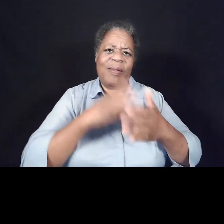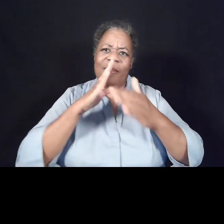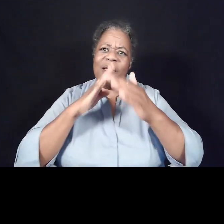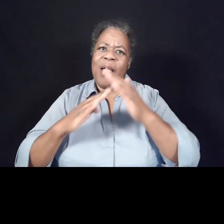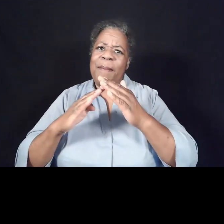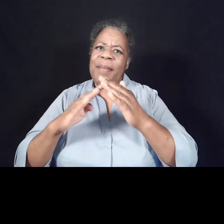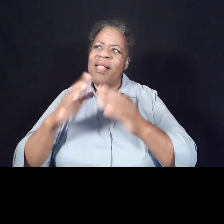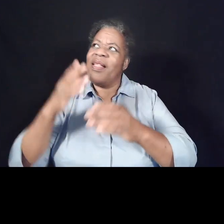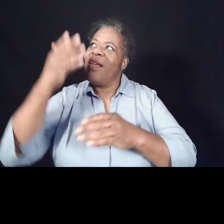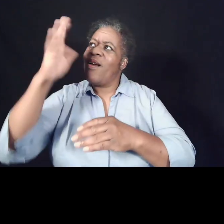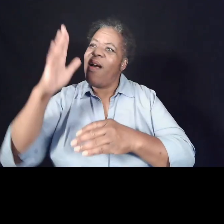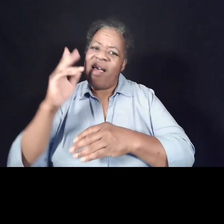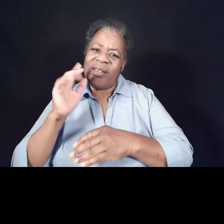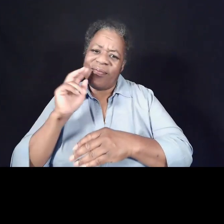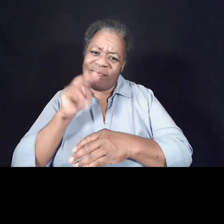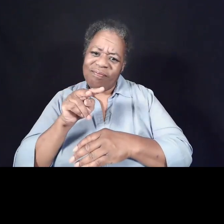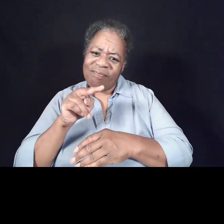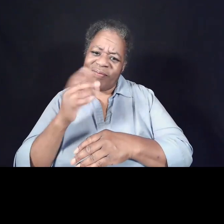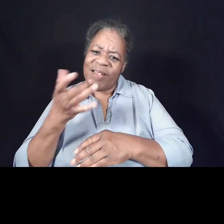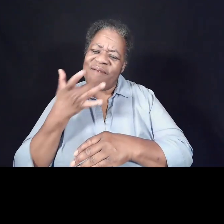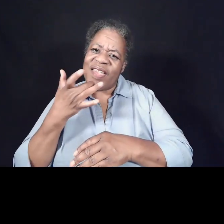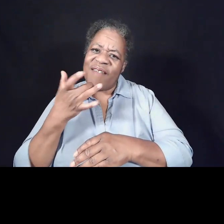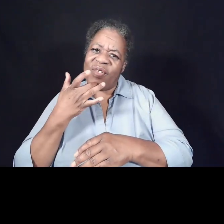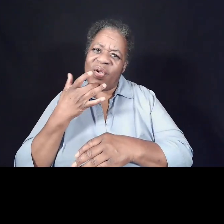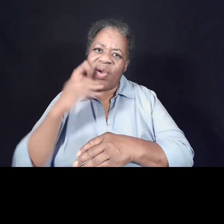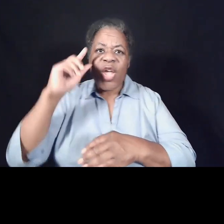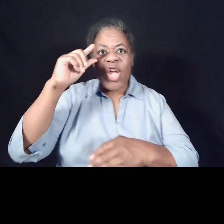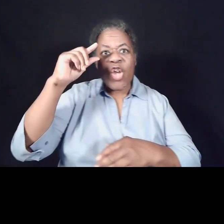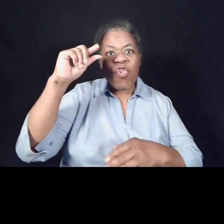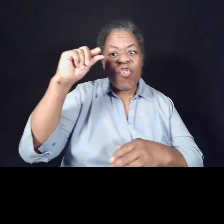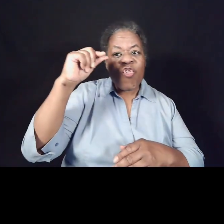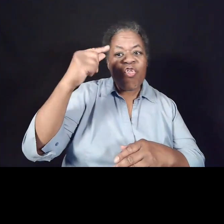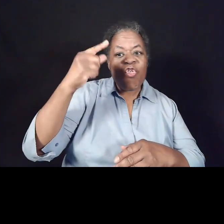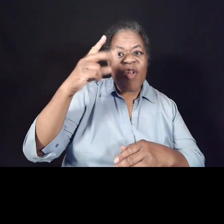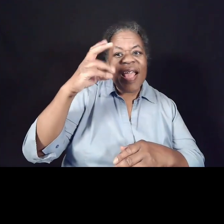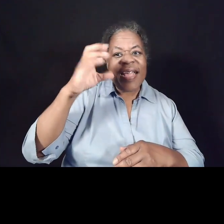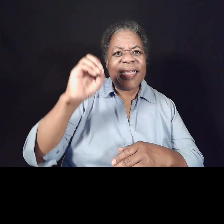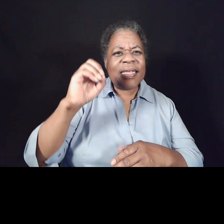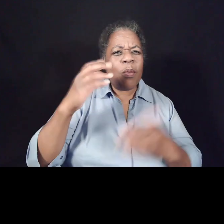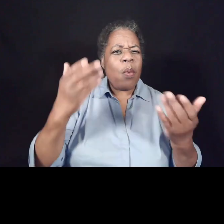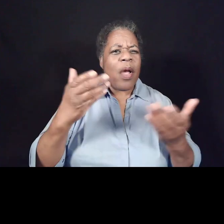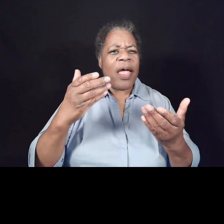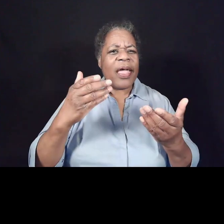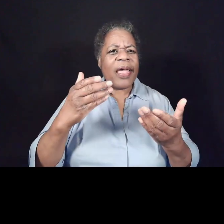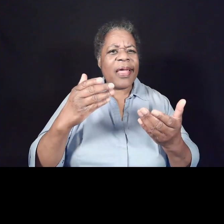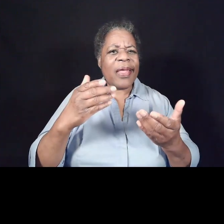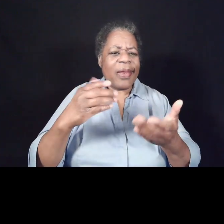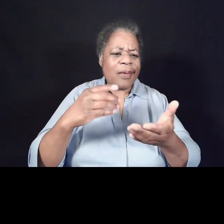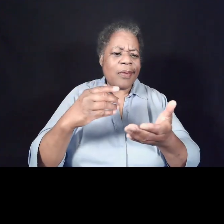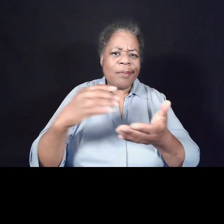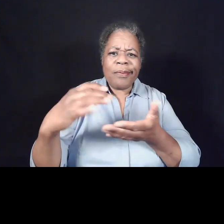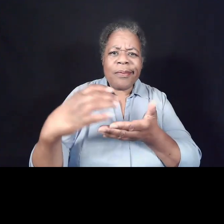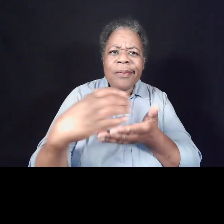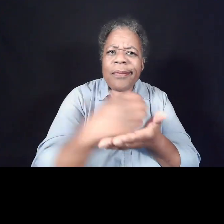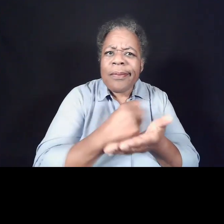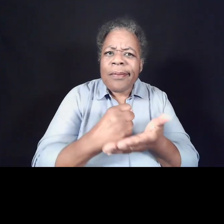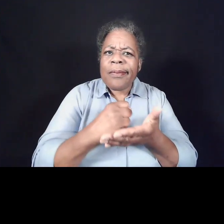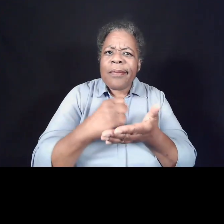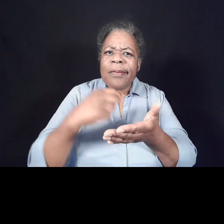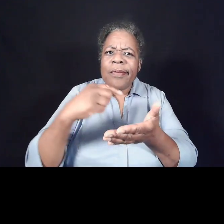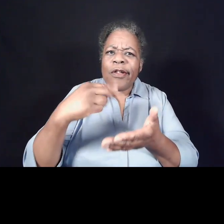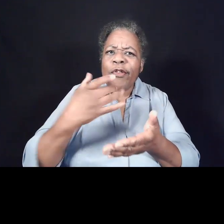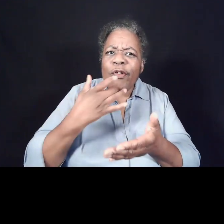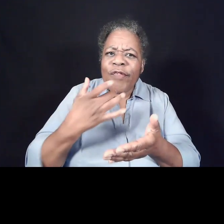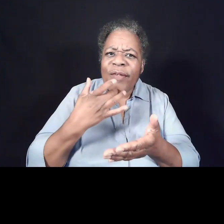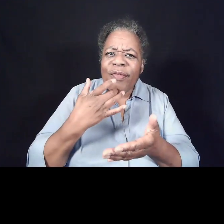us more grace. You know what grace is? Undeserved favor. Surprising goodness.